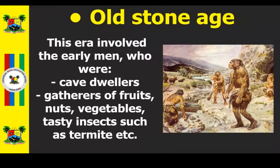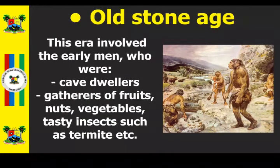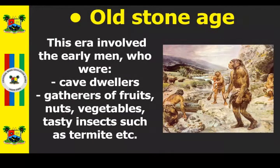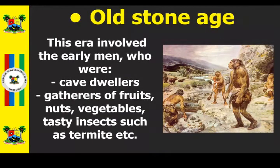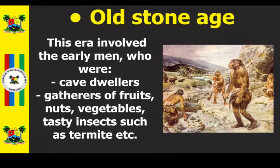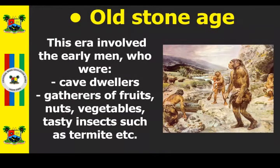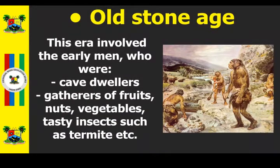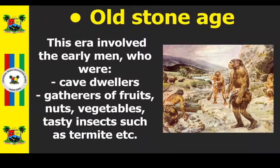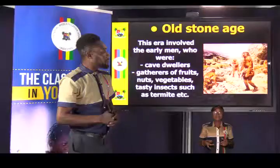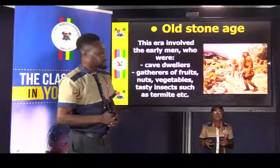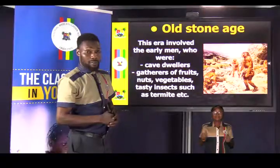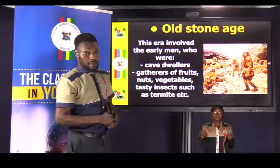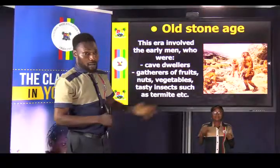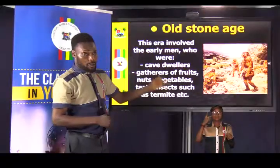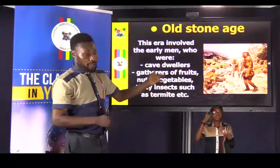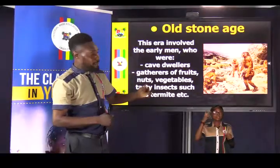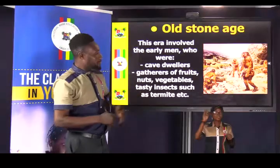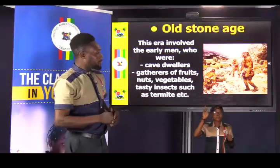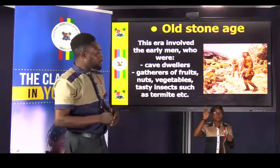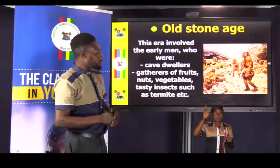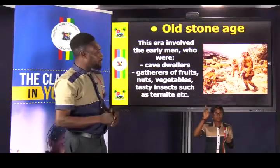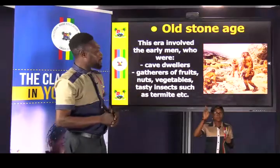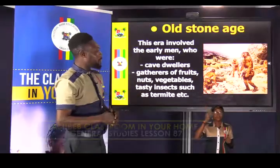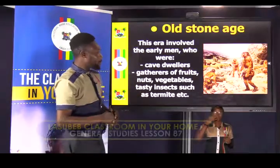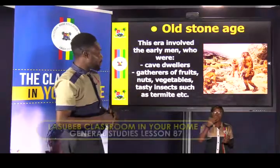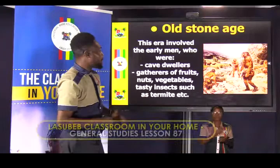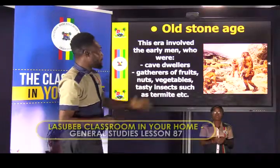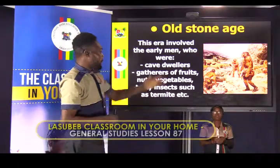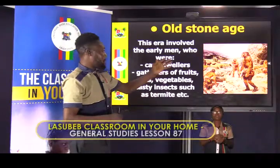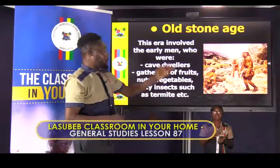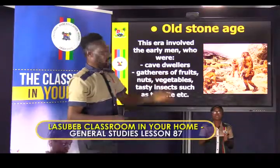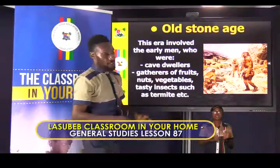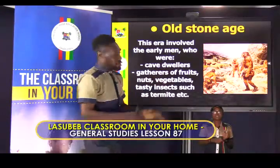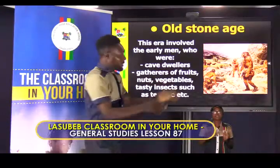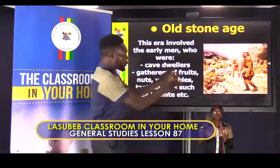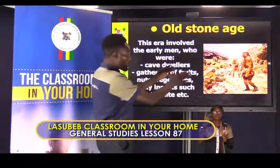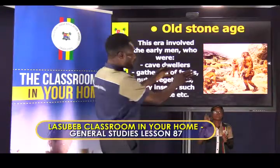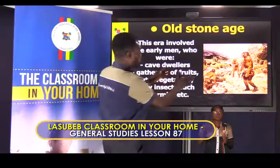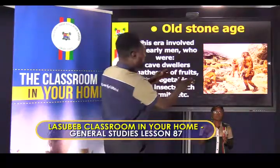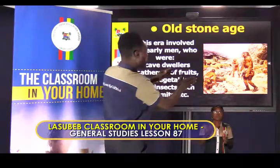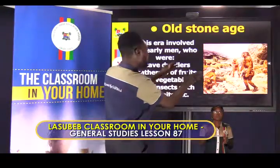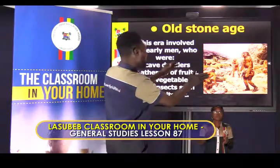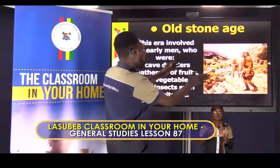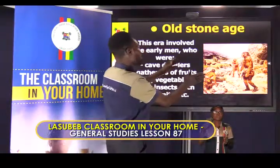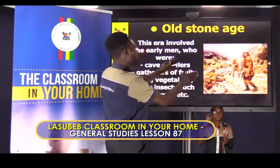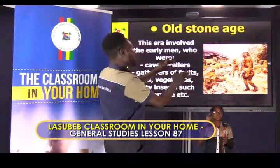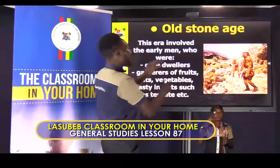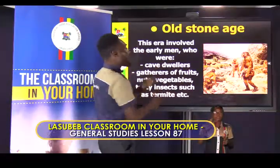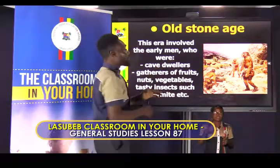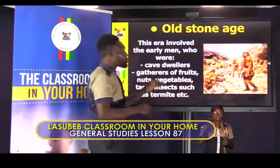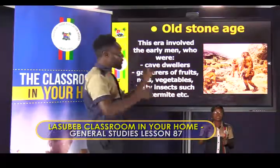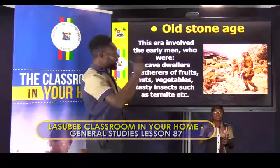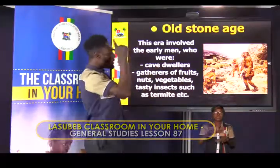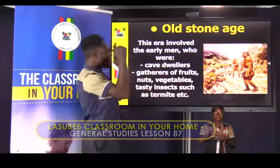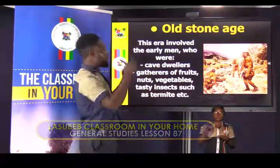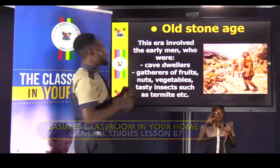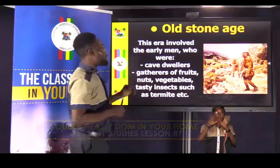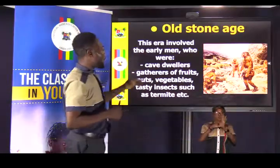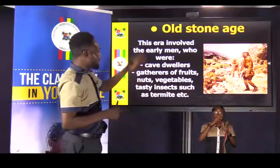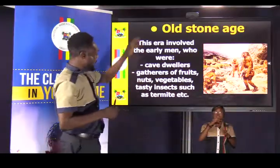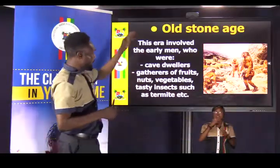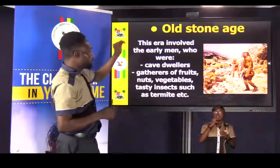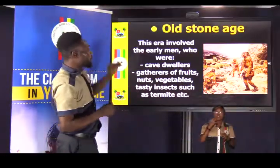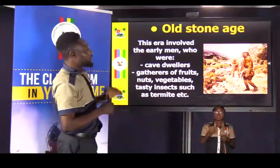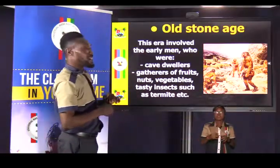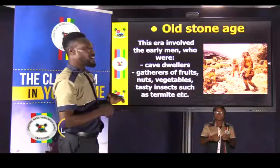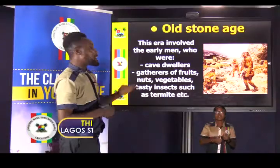look like. Can you see? Good. These ones you are seeing are great farmers